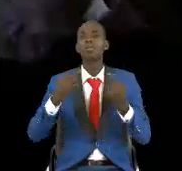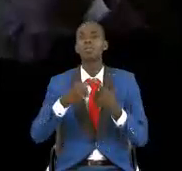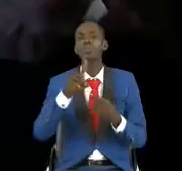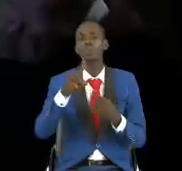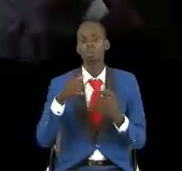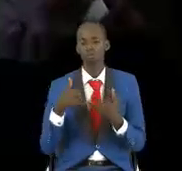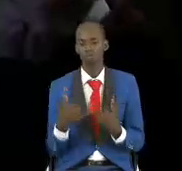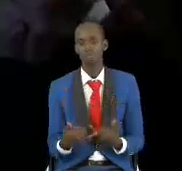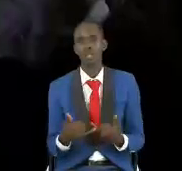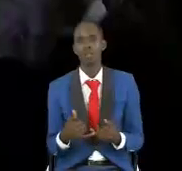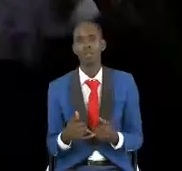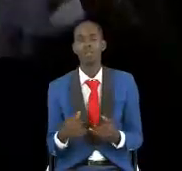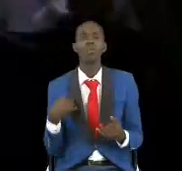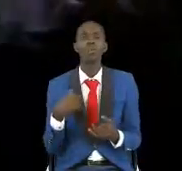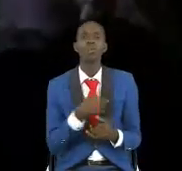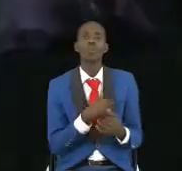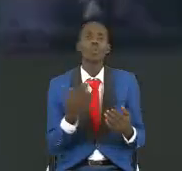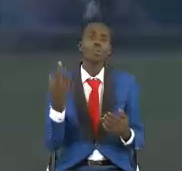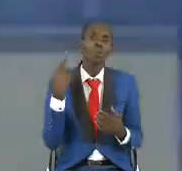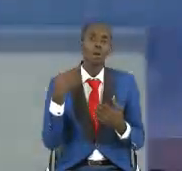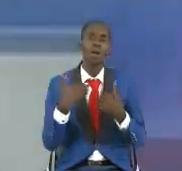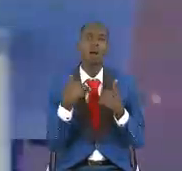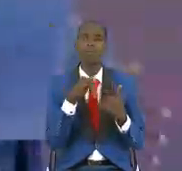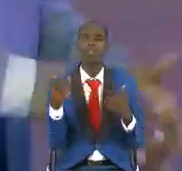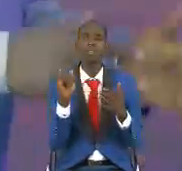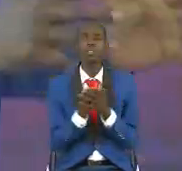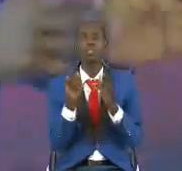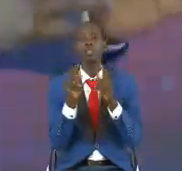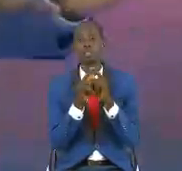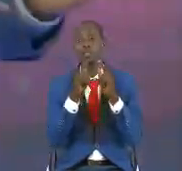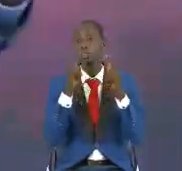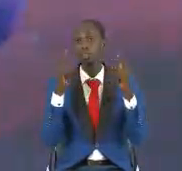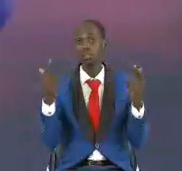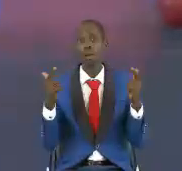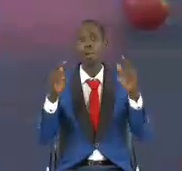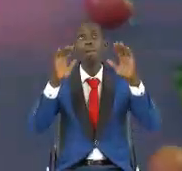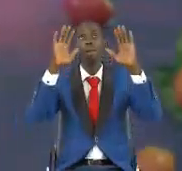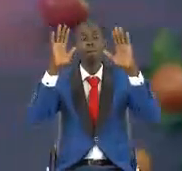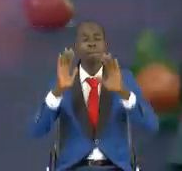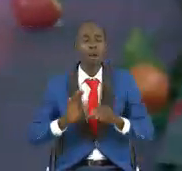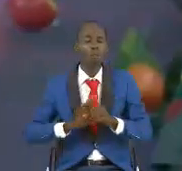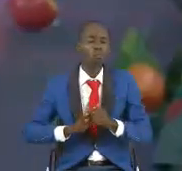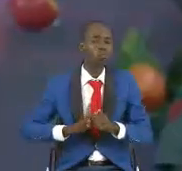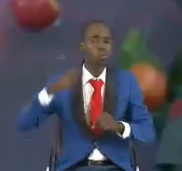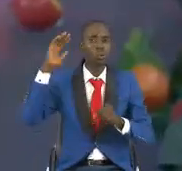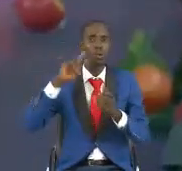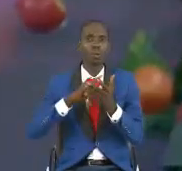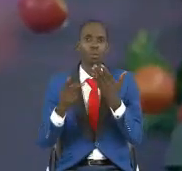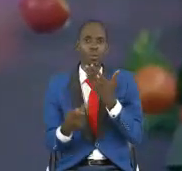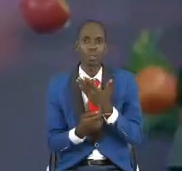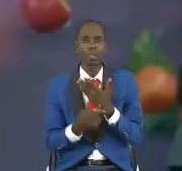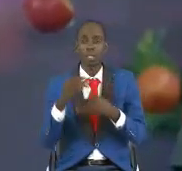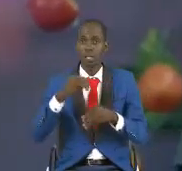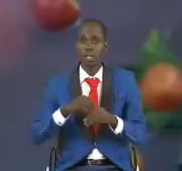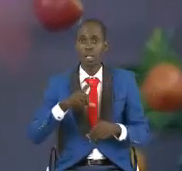We're having that great miracle explosion crusade in